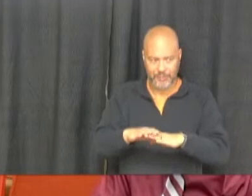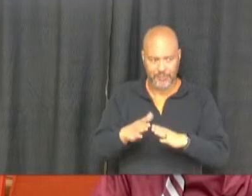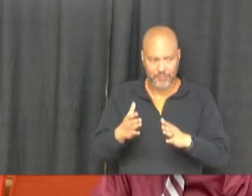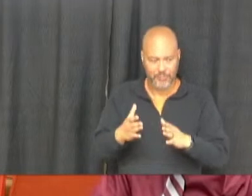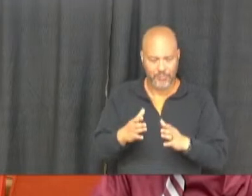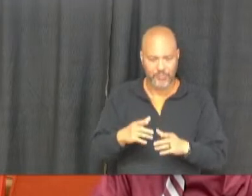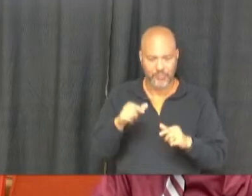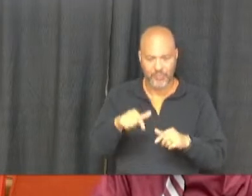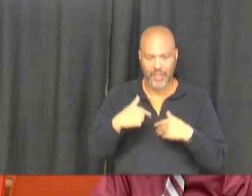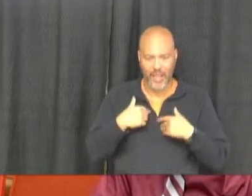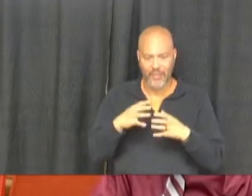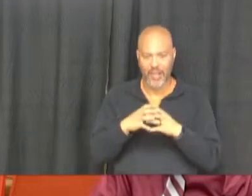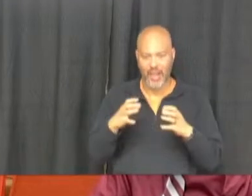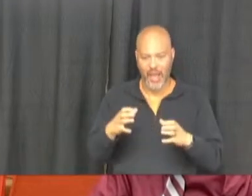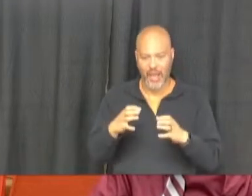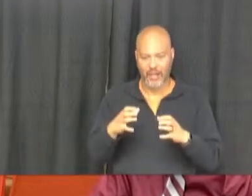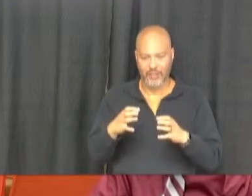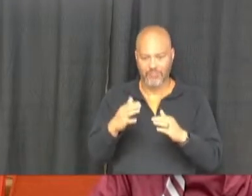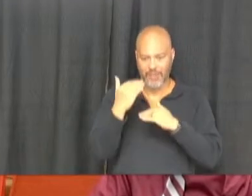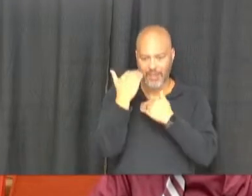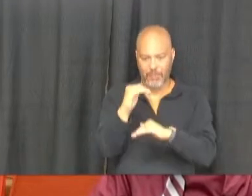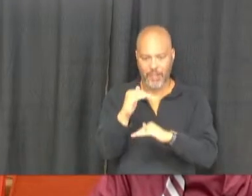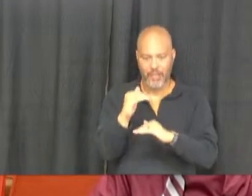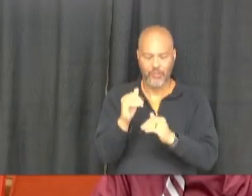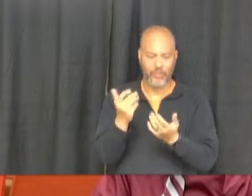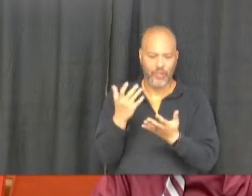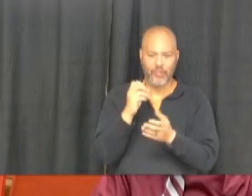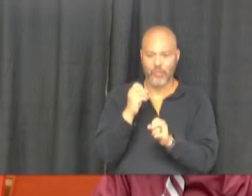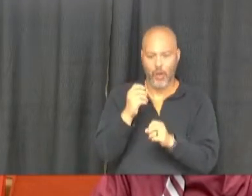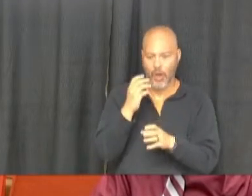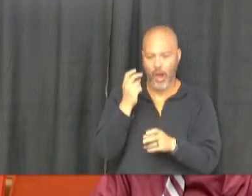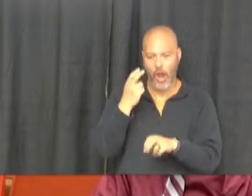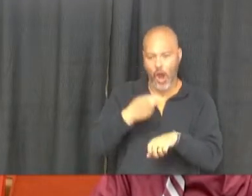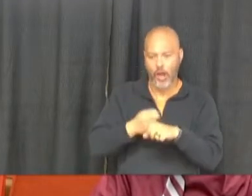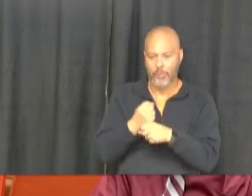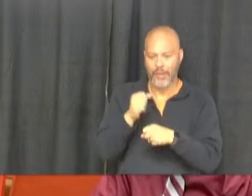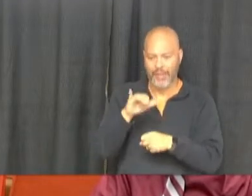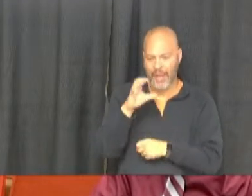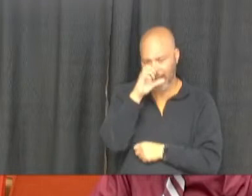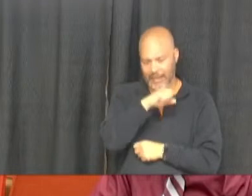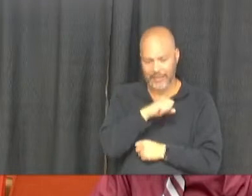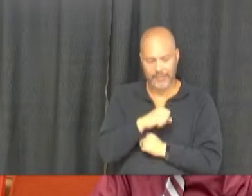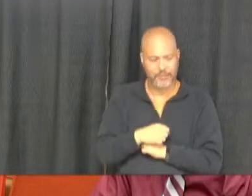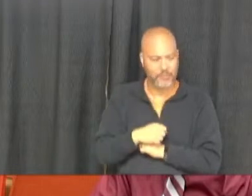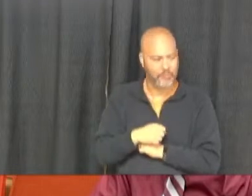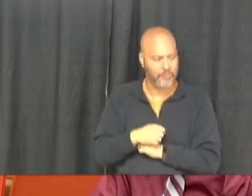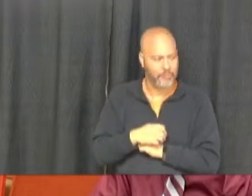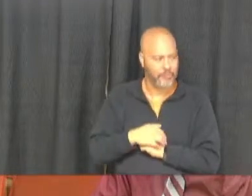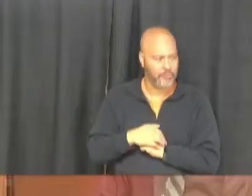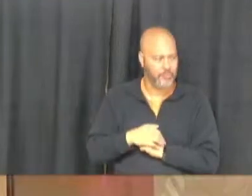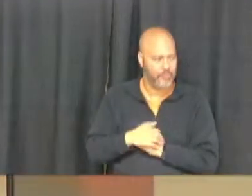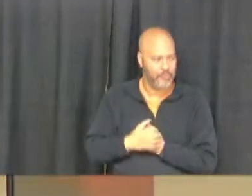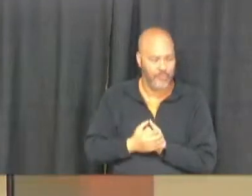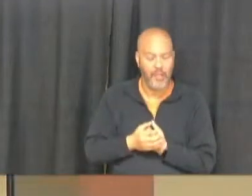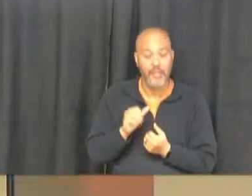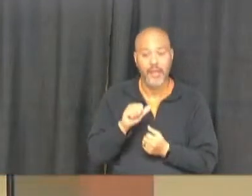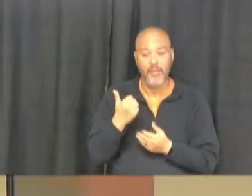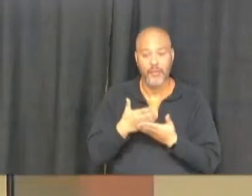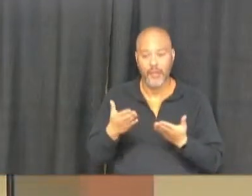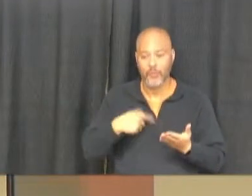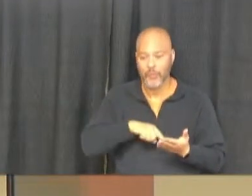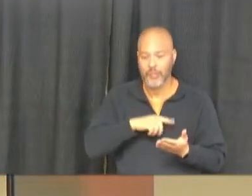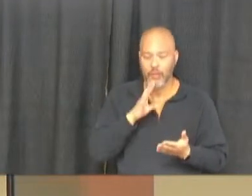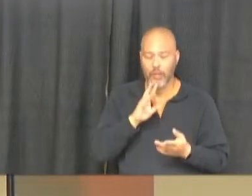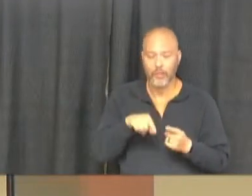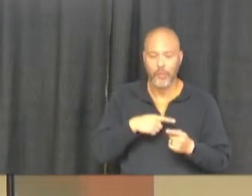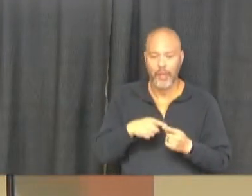basis. This one has a lot of constraints, so hard to make that estimate on there. Okay, and I mean, and the other thing we talked about too